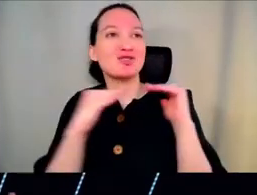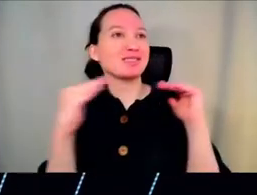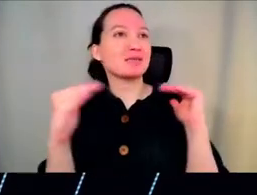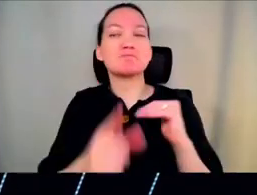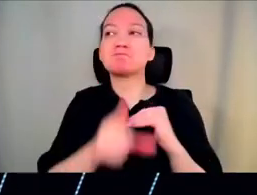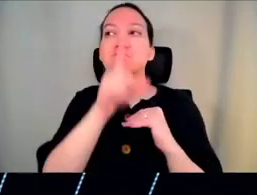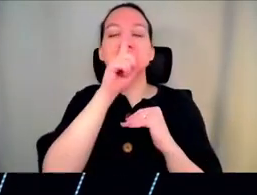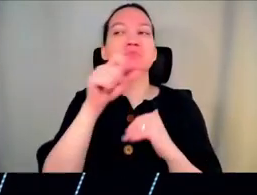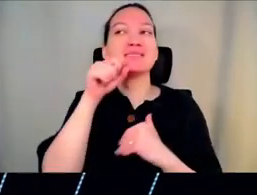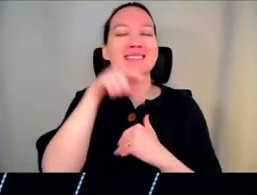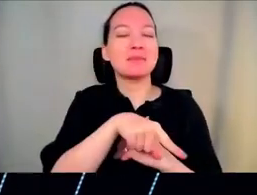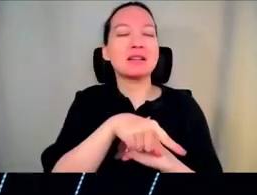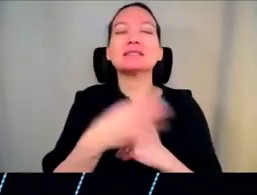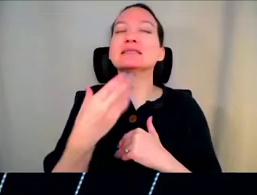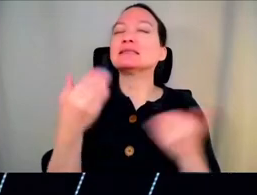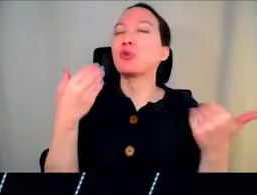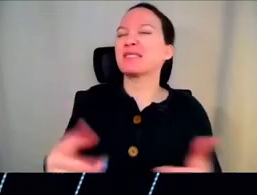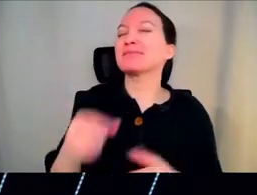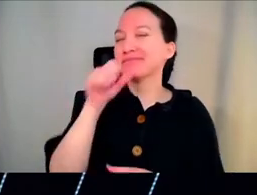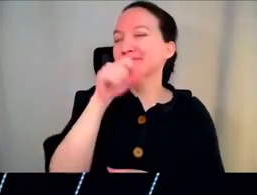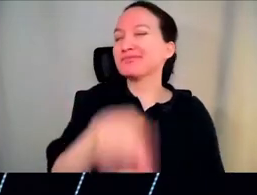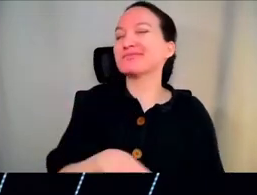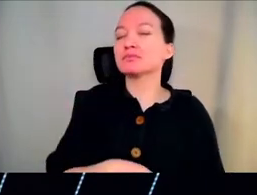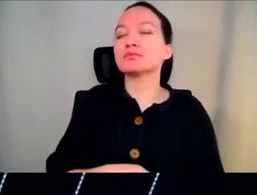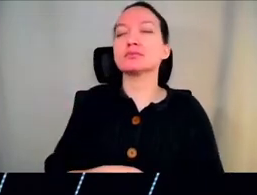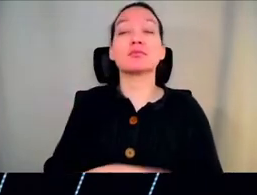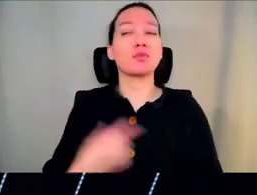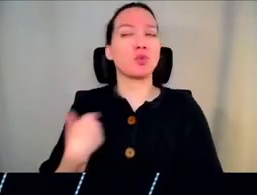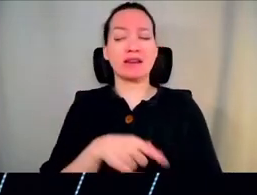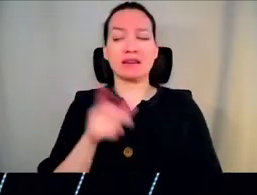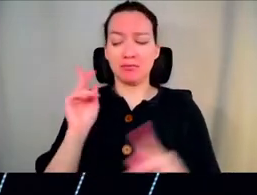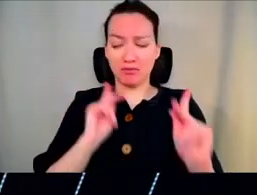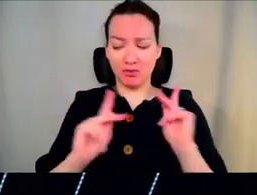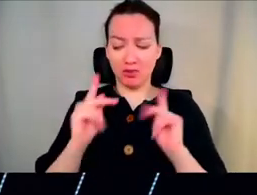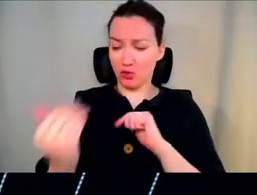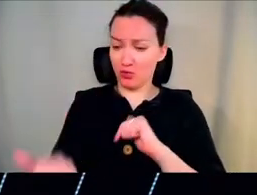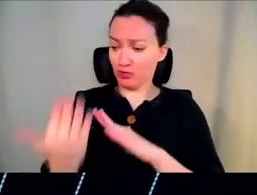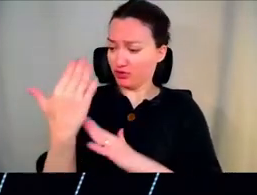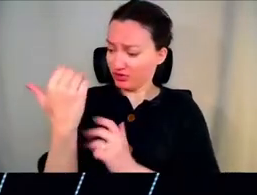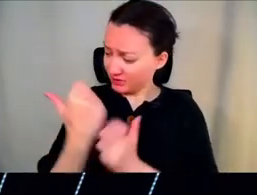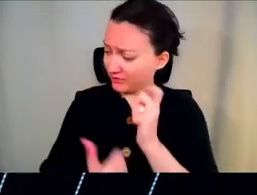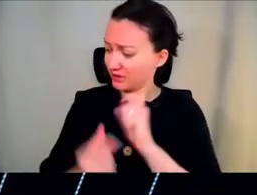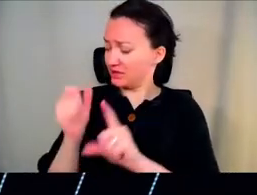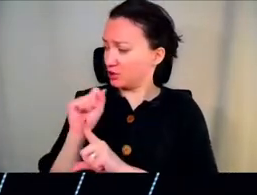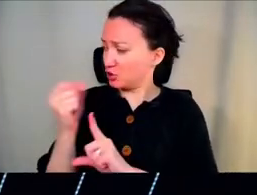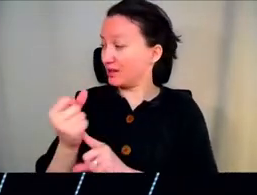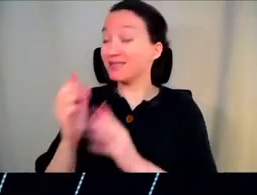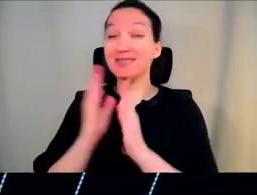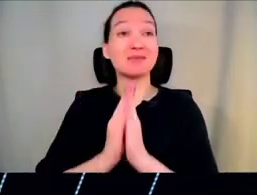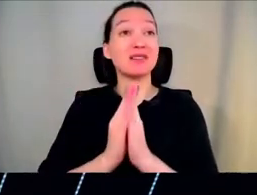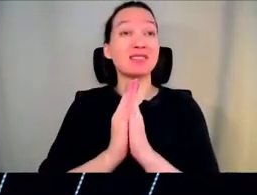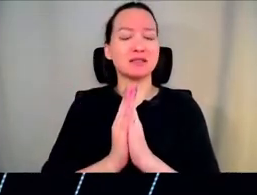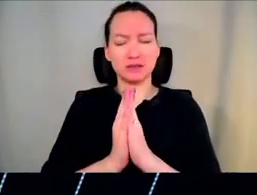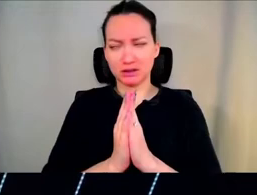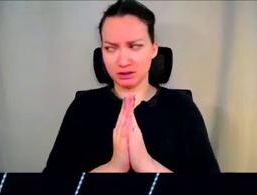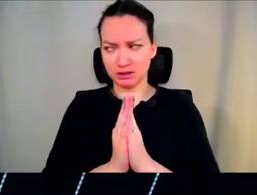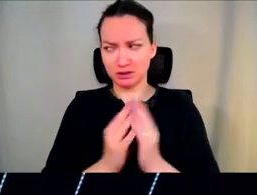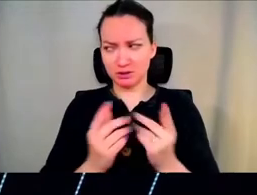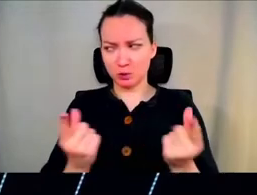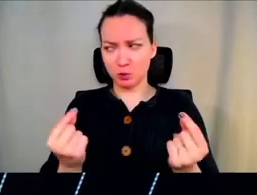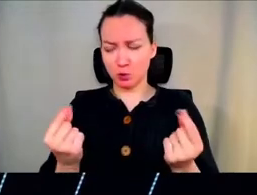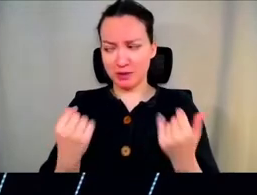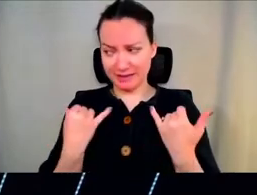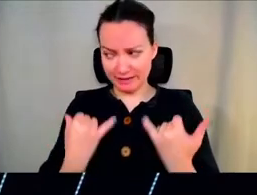say something and there's say something. So we need to be people who approach every situation prayerfully and go, what do I do this